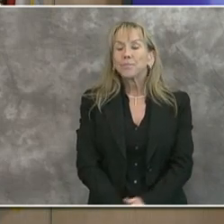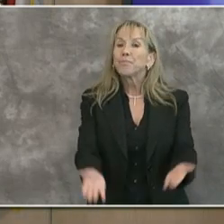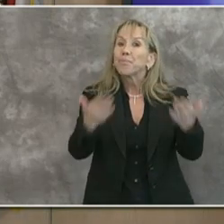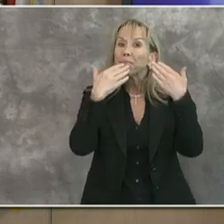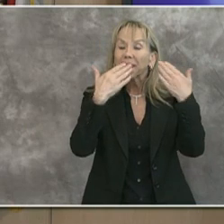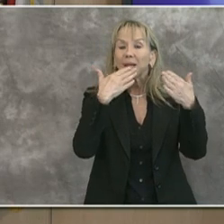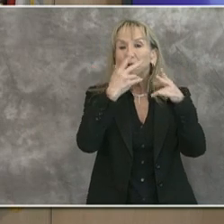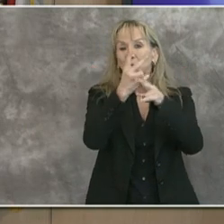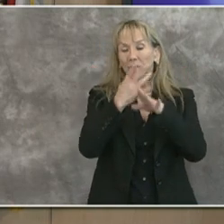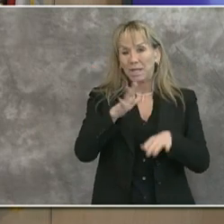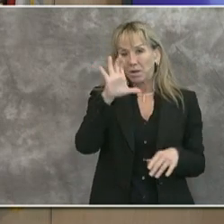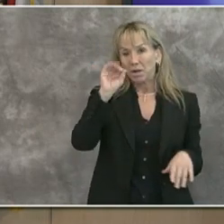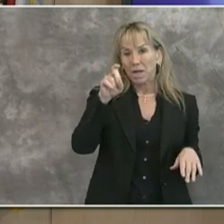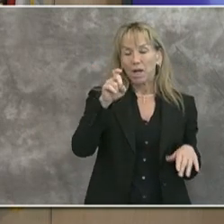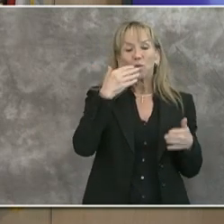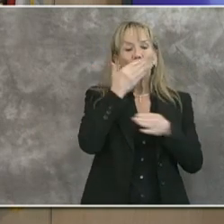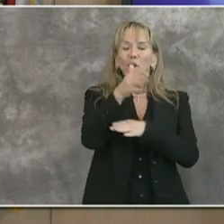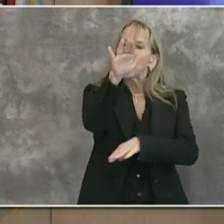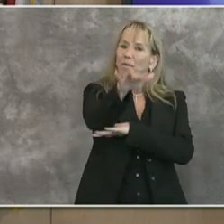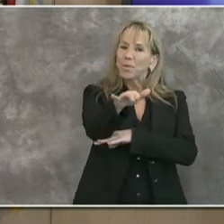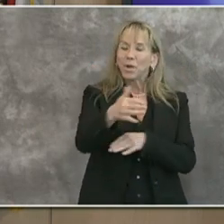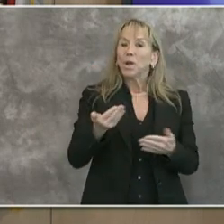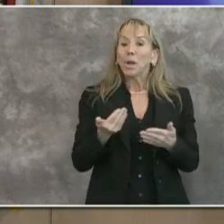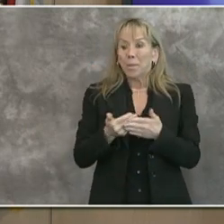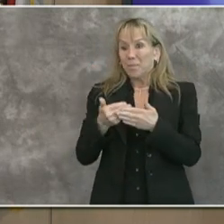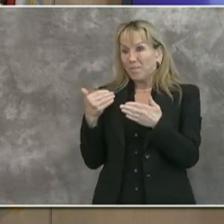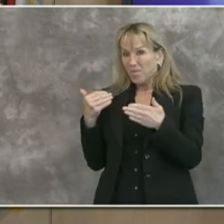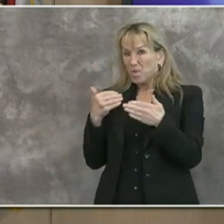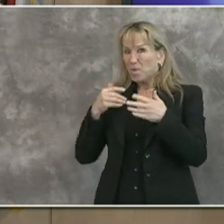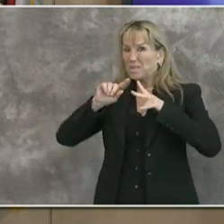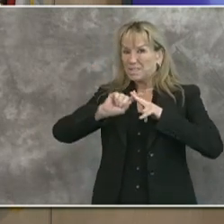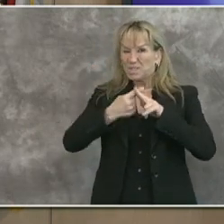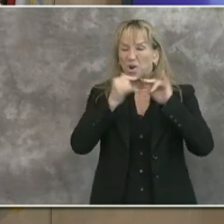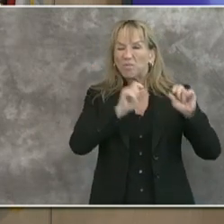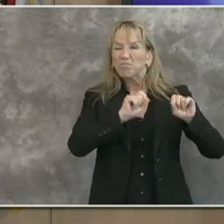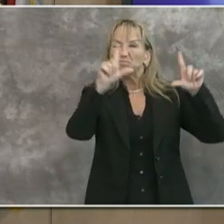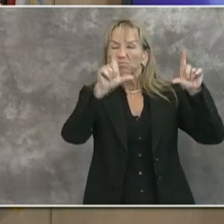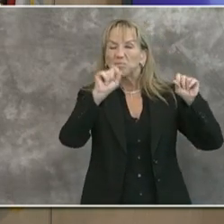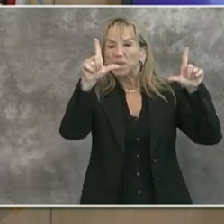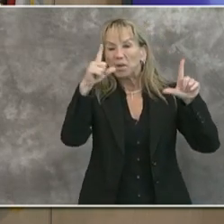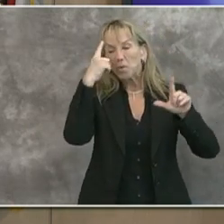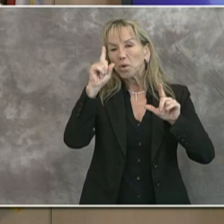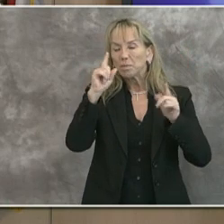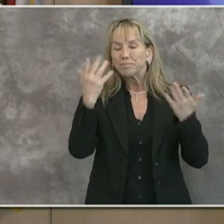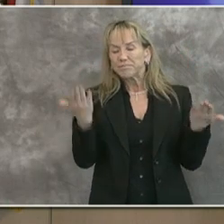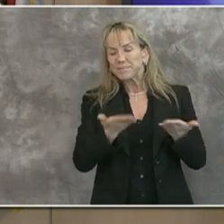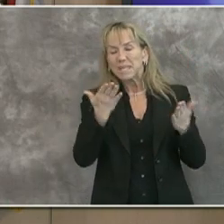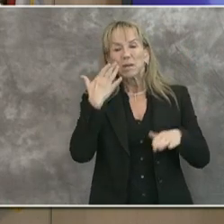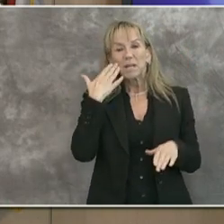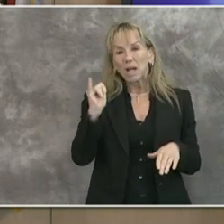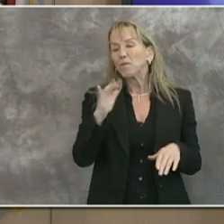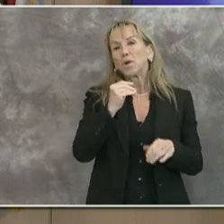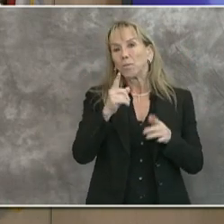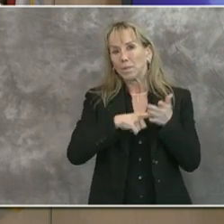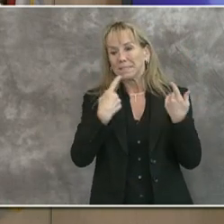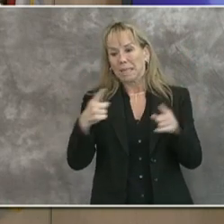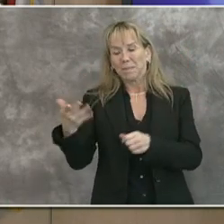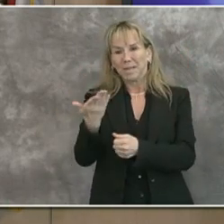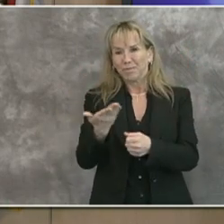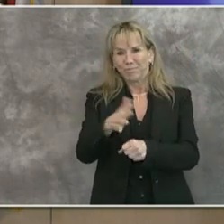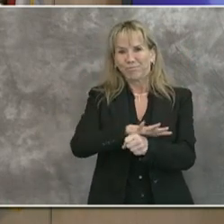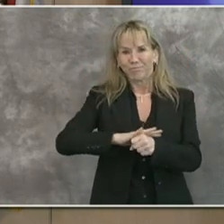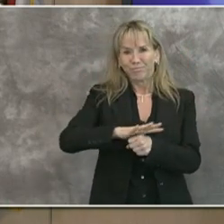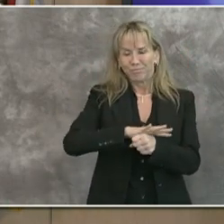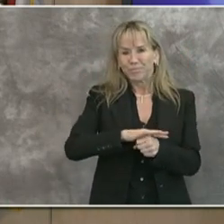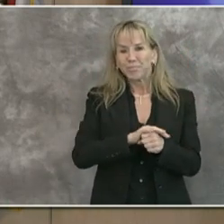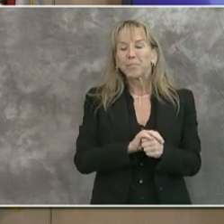Thank you, Supervisor Cox, and good afternoon. Before we get into our updates on the state and our current status around coronavirus, I'd be remiss if I did